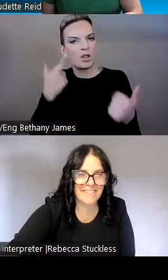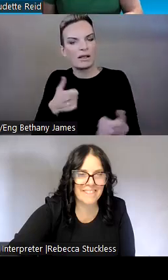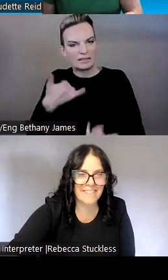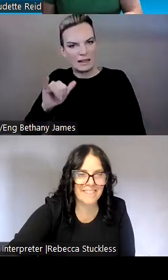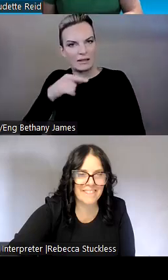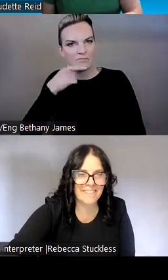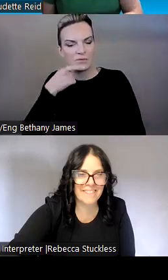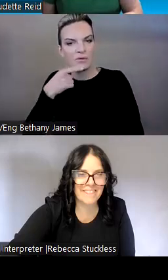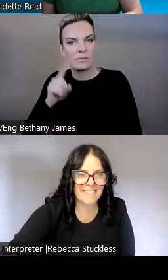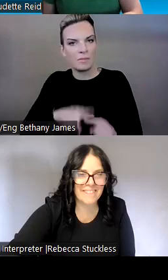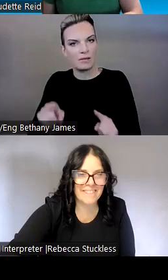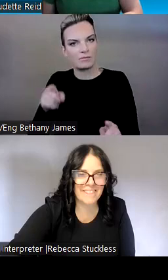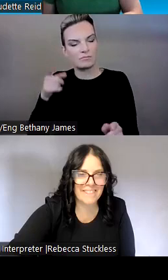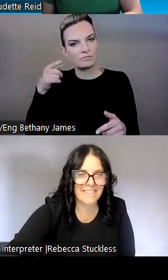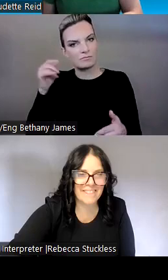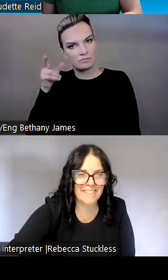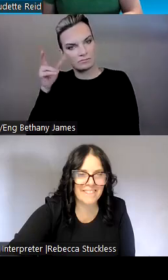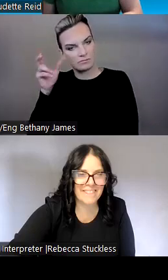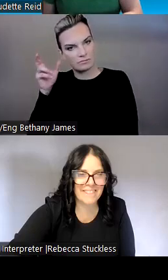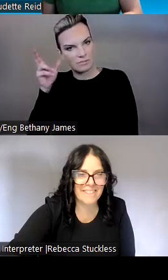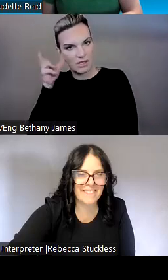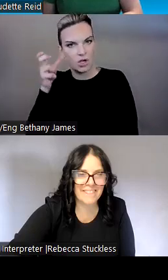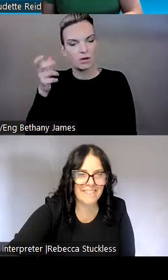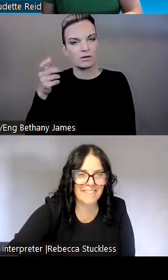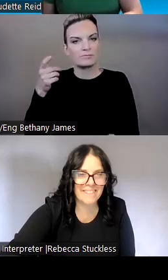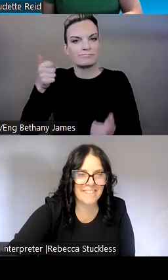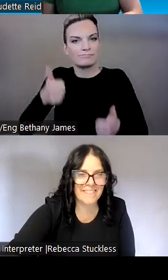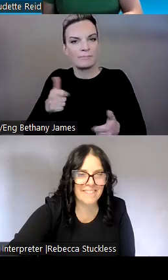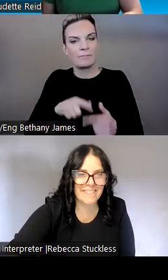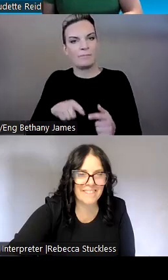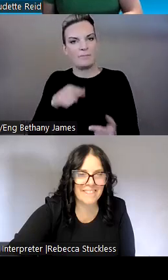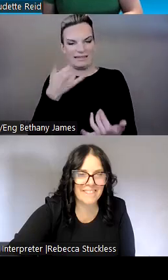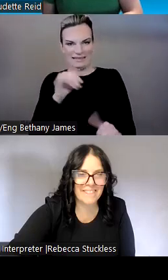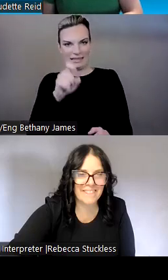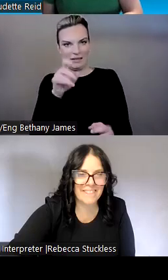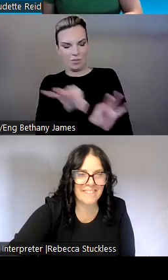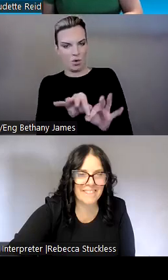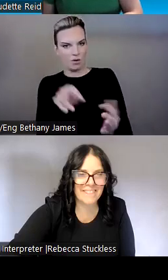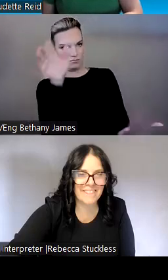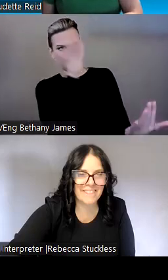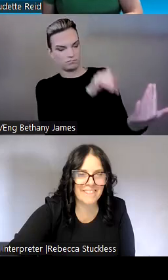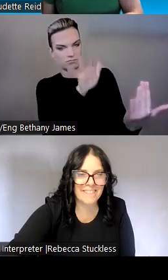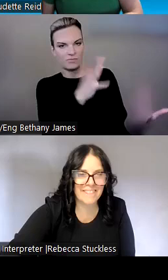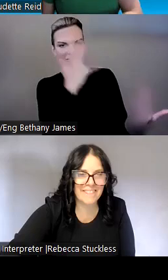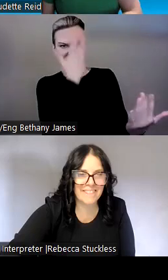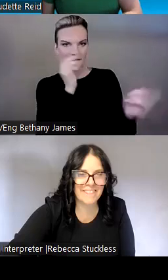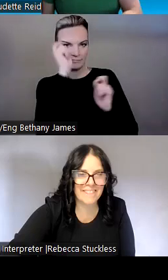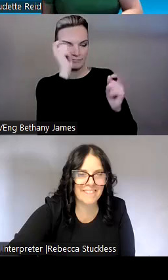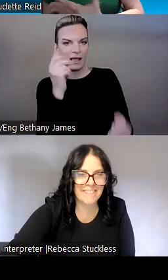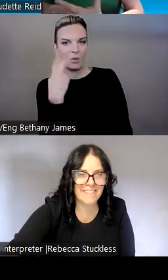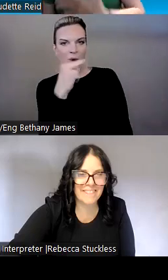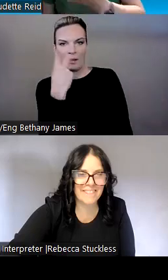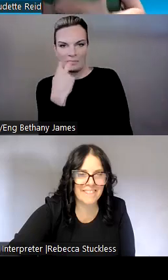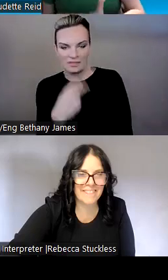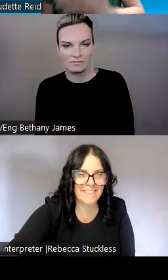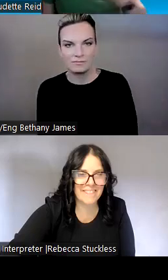getting a lot of information from facial expressions and from reading lips. So live